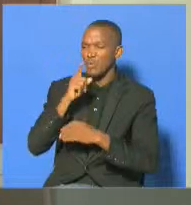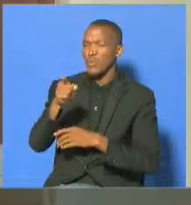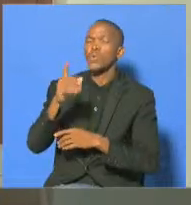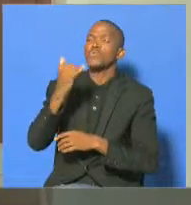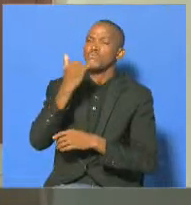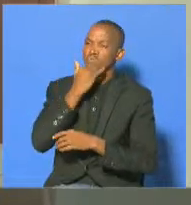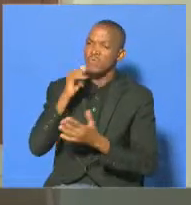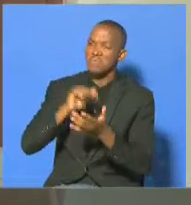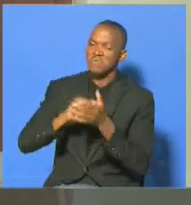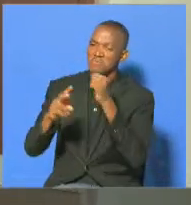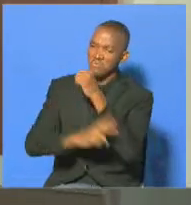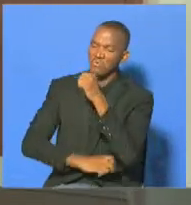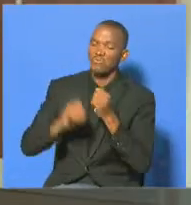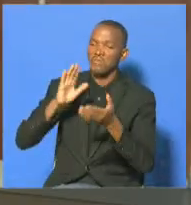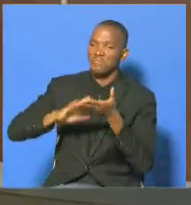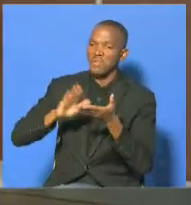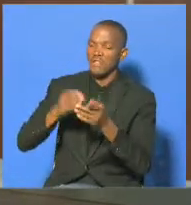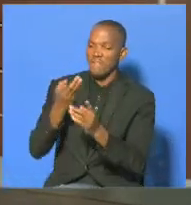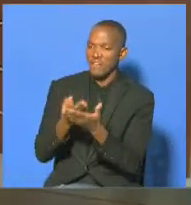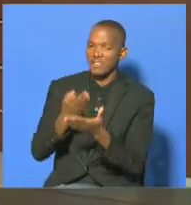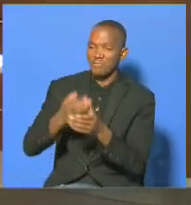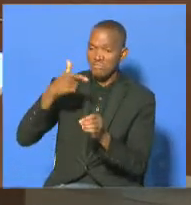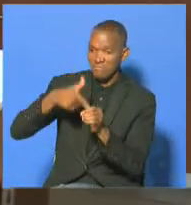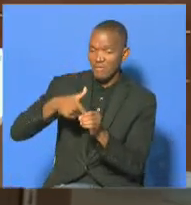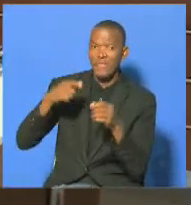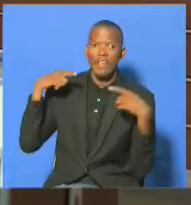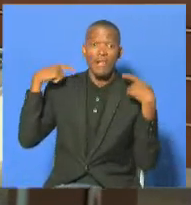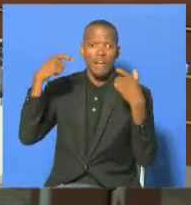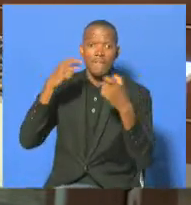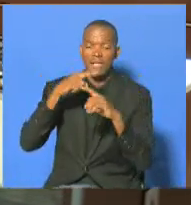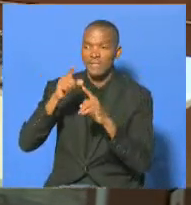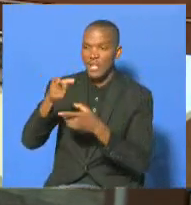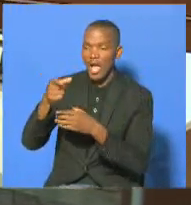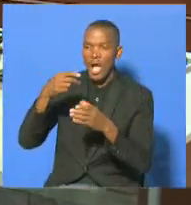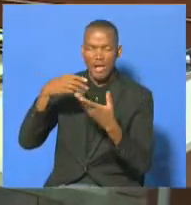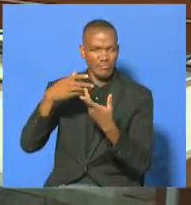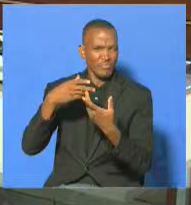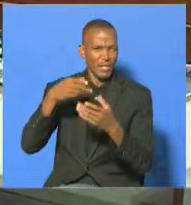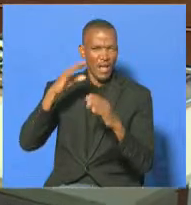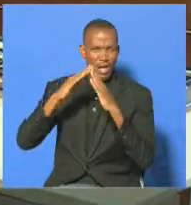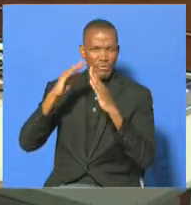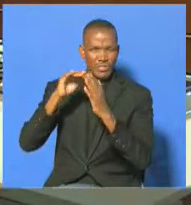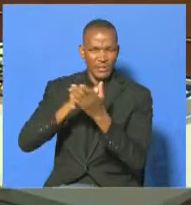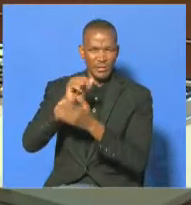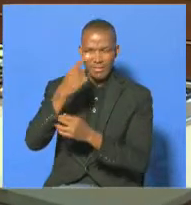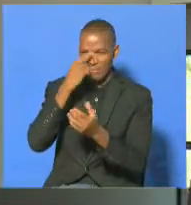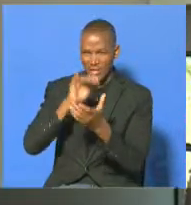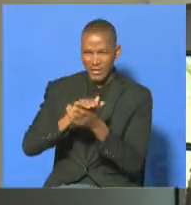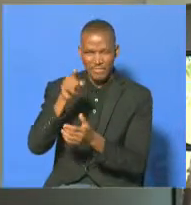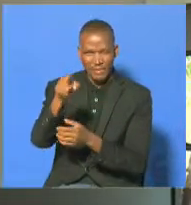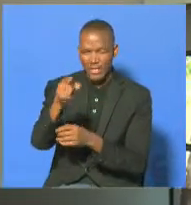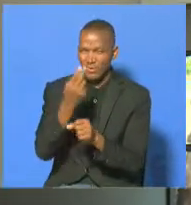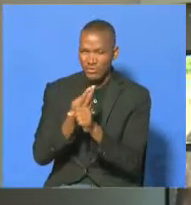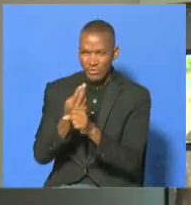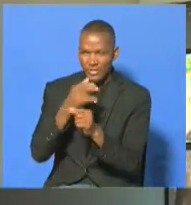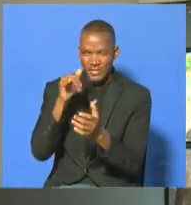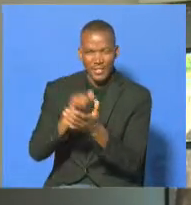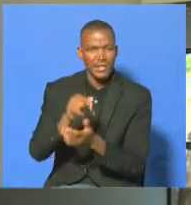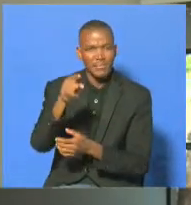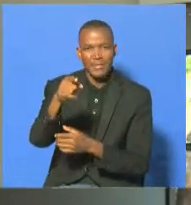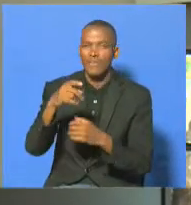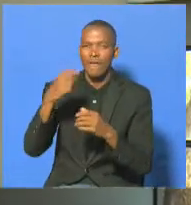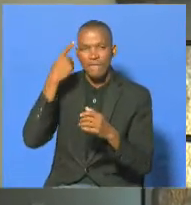stealing money from the National Petroleum Fund, the government forfeited the house as it is believed to be a proceeds of